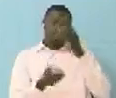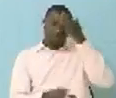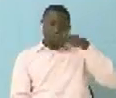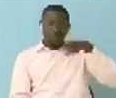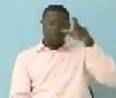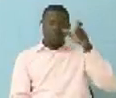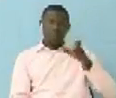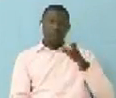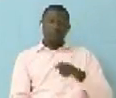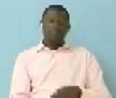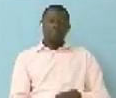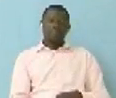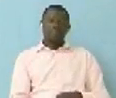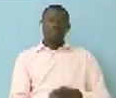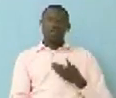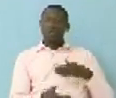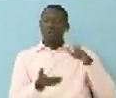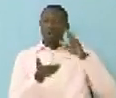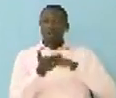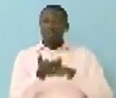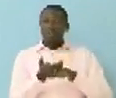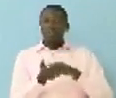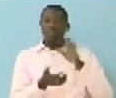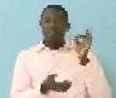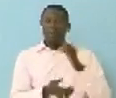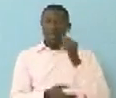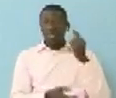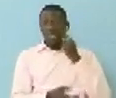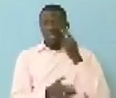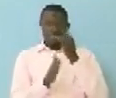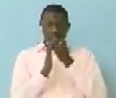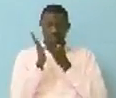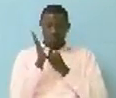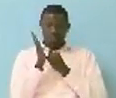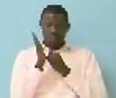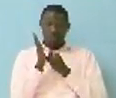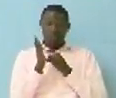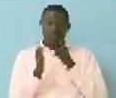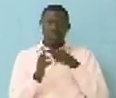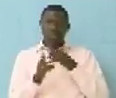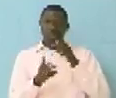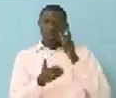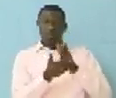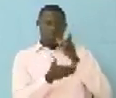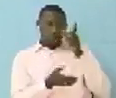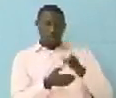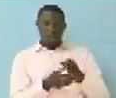On this particular issue, did the witness lie? Are you